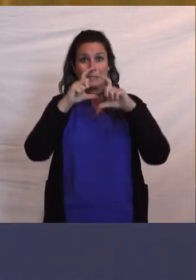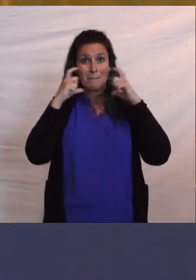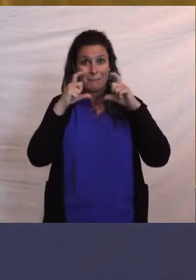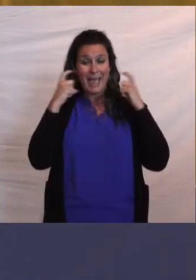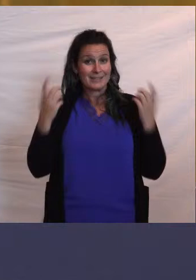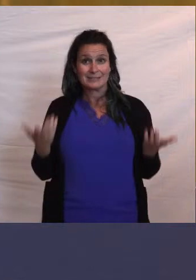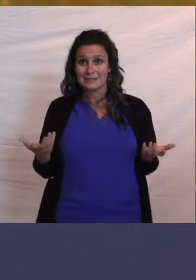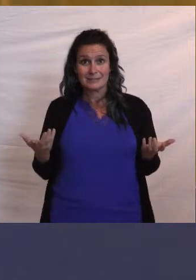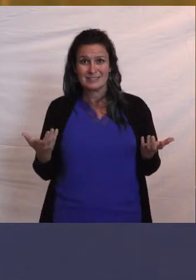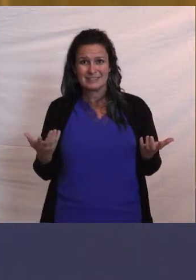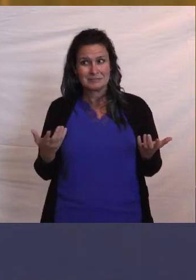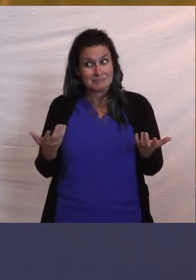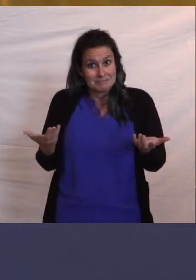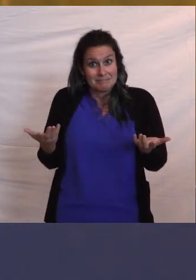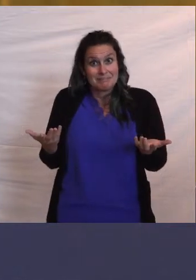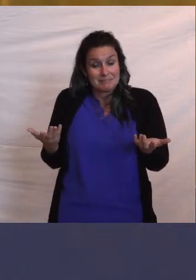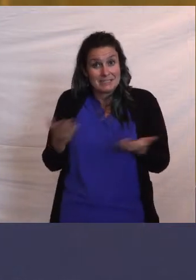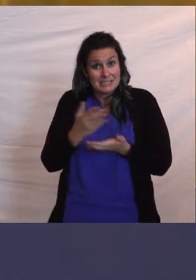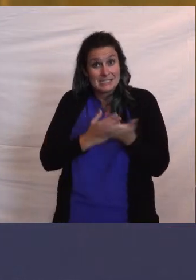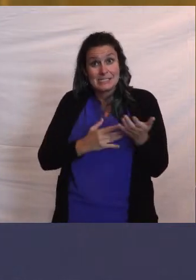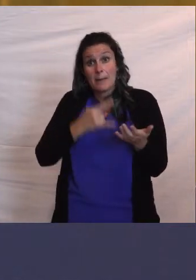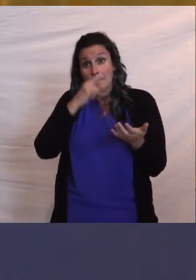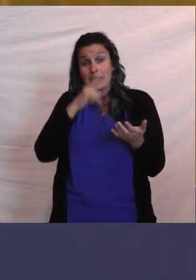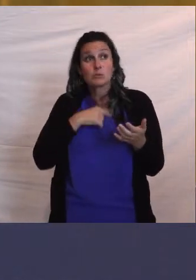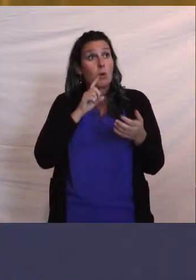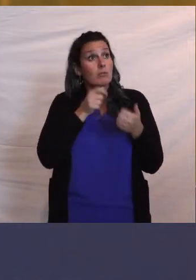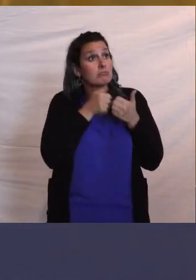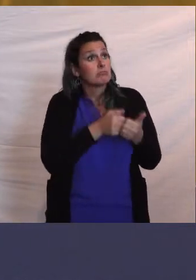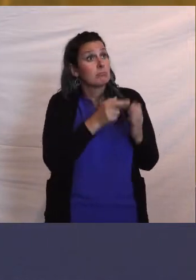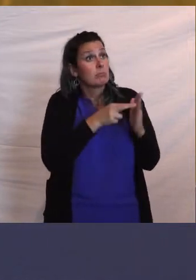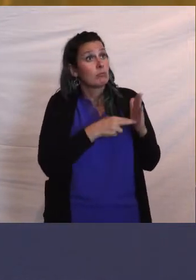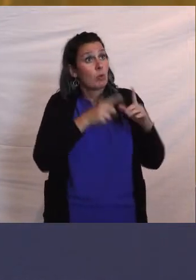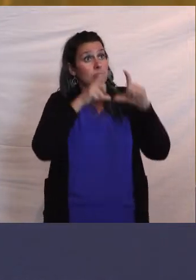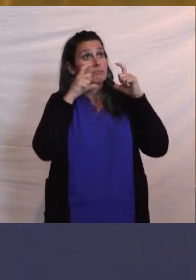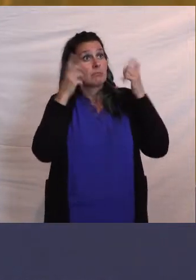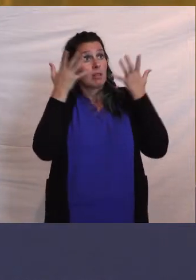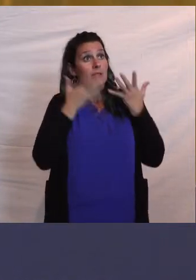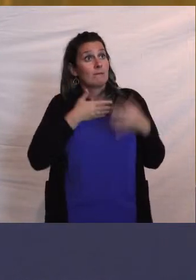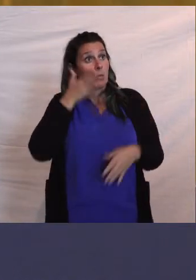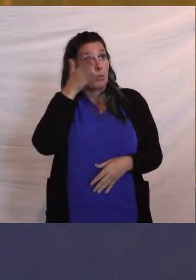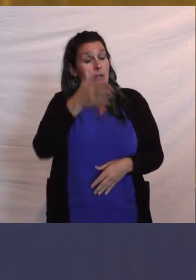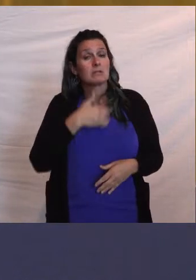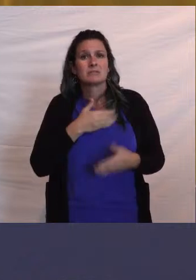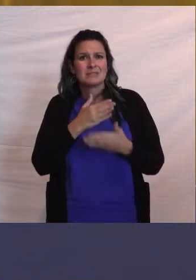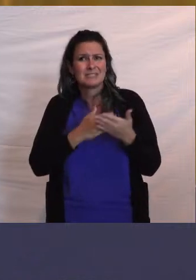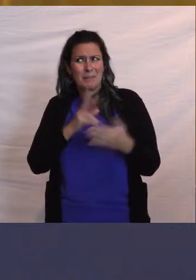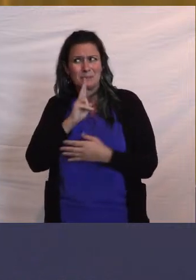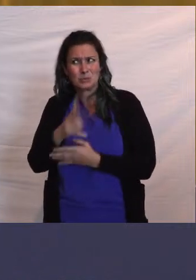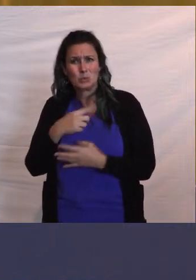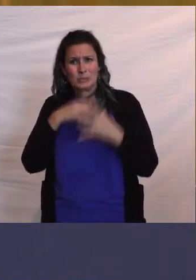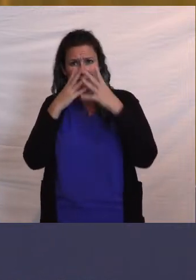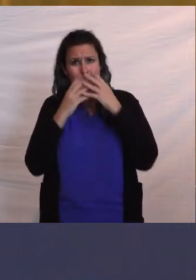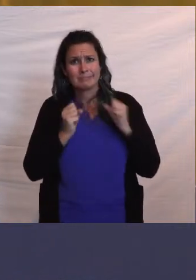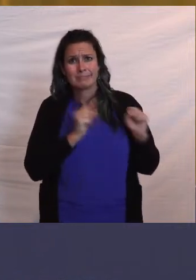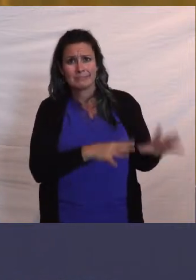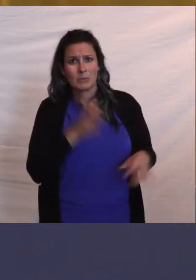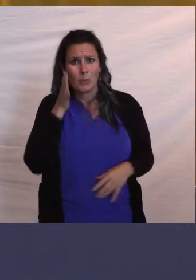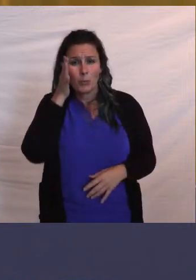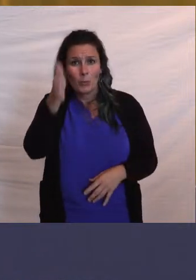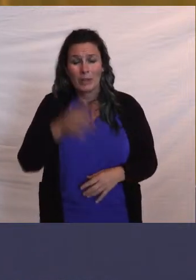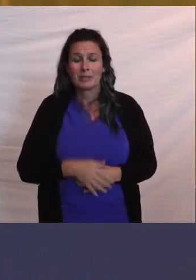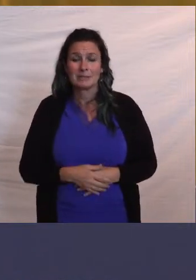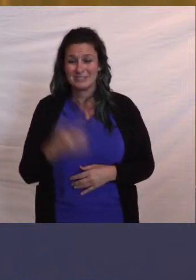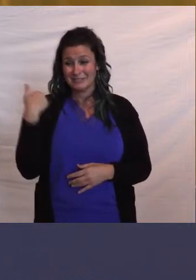think that's going to be, I mean, some kids are obedient and follow the rules when they're 2, Yep. and as you and I were talking about on